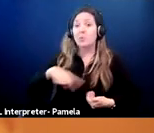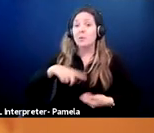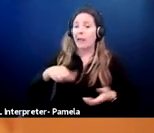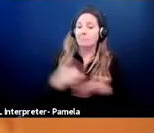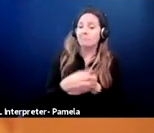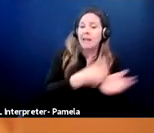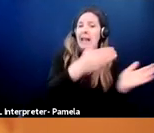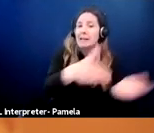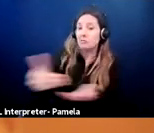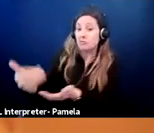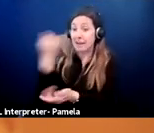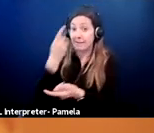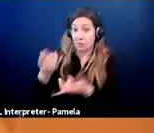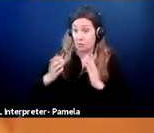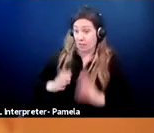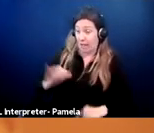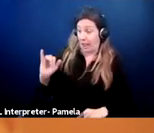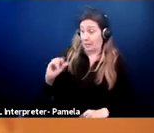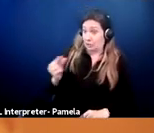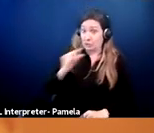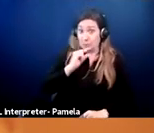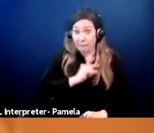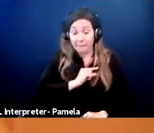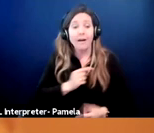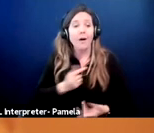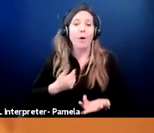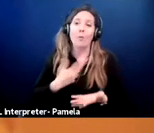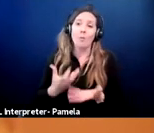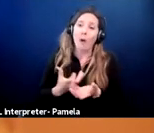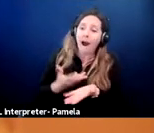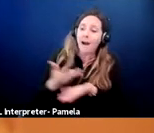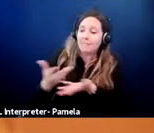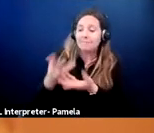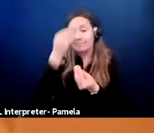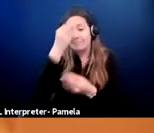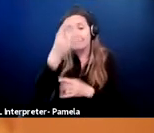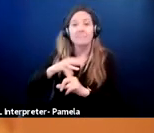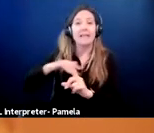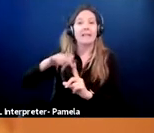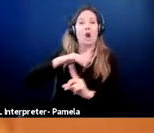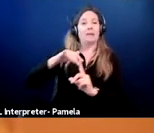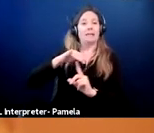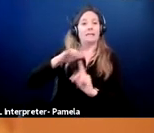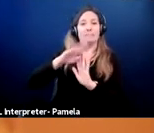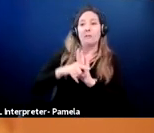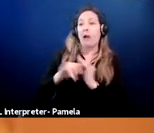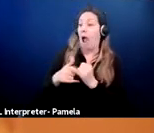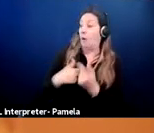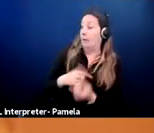behalf, especially if you're a client at IG. It's really great for us to be able to give them a little bit of context as well as to where you met